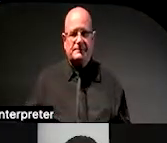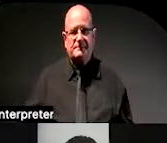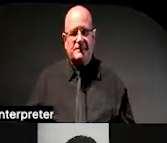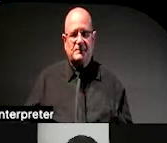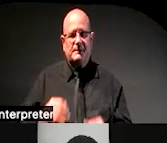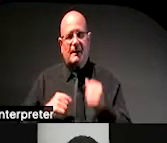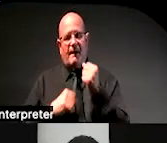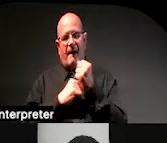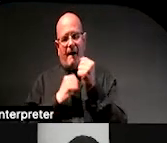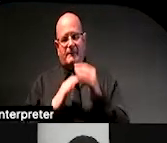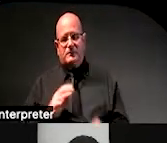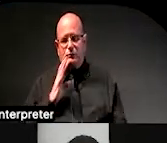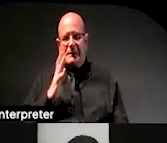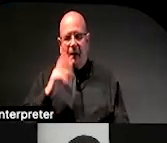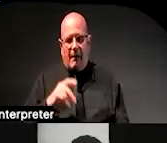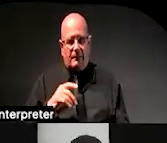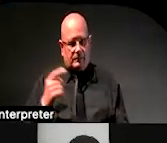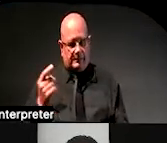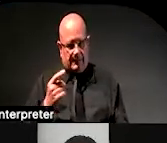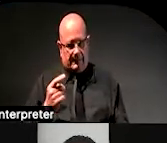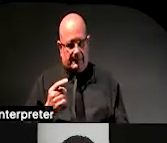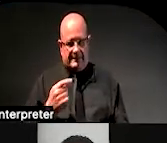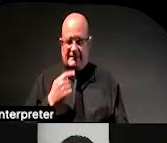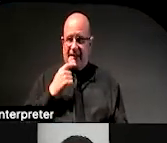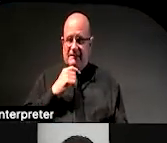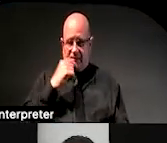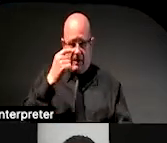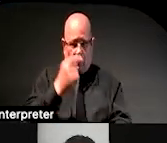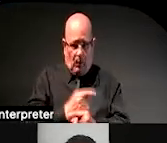advocates, to speak up when something is said that's not right,